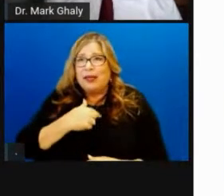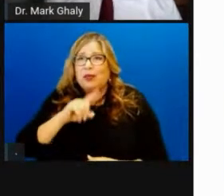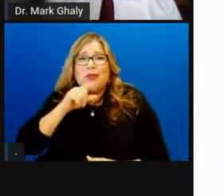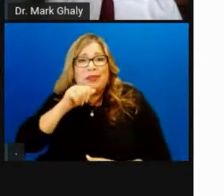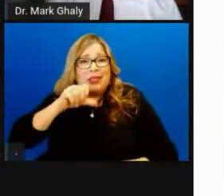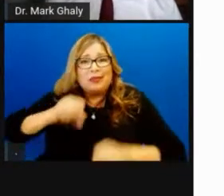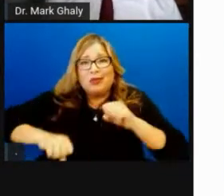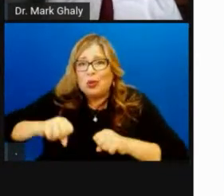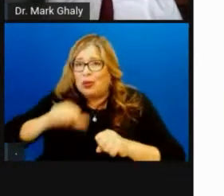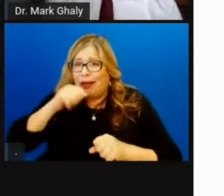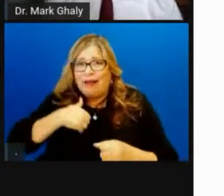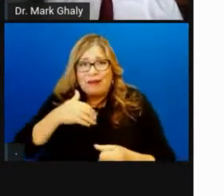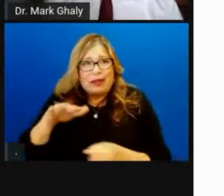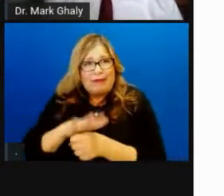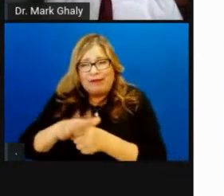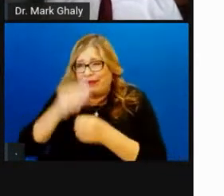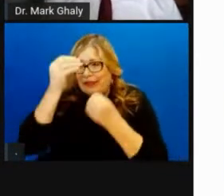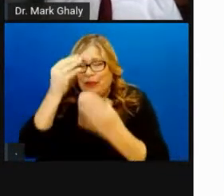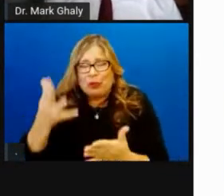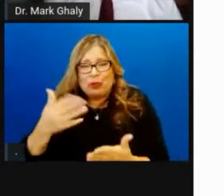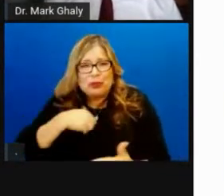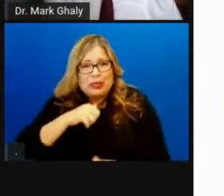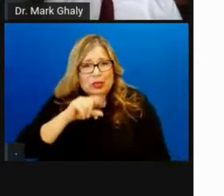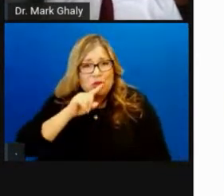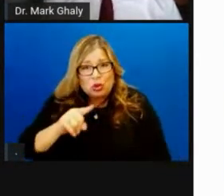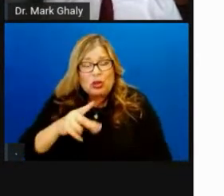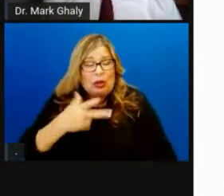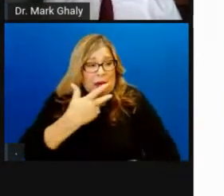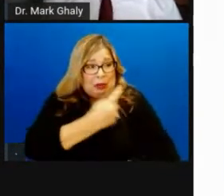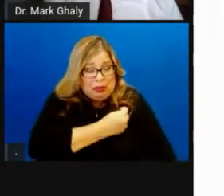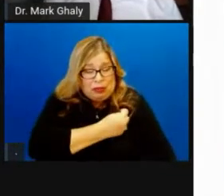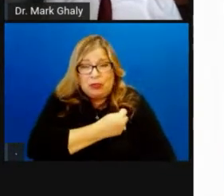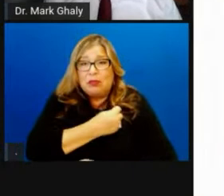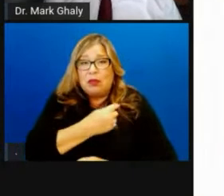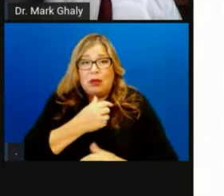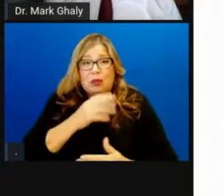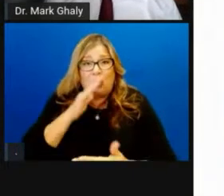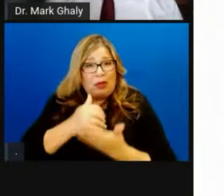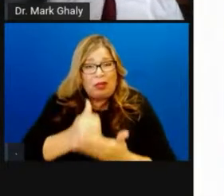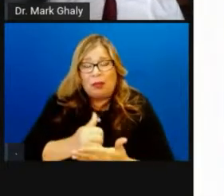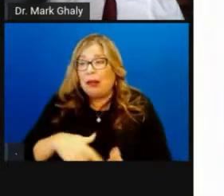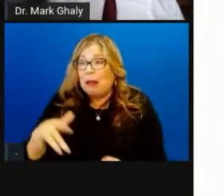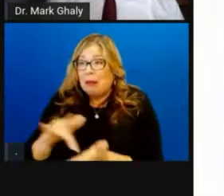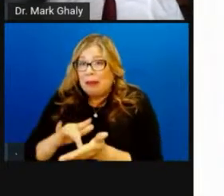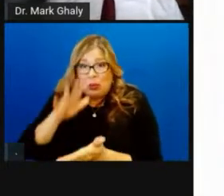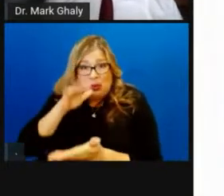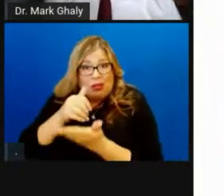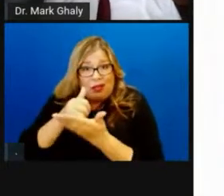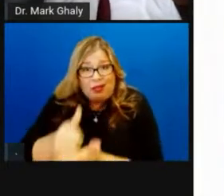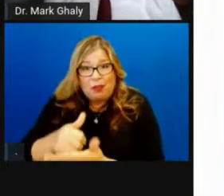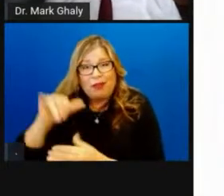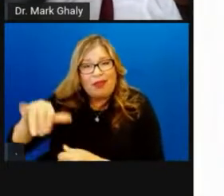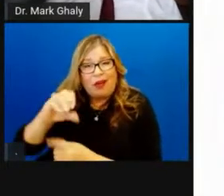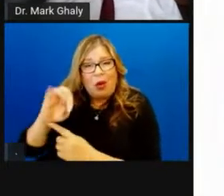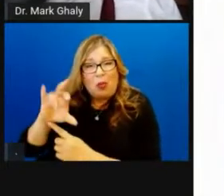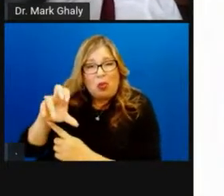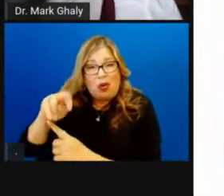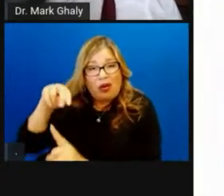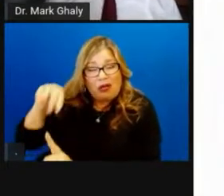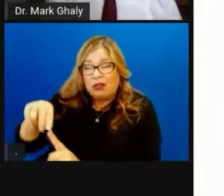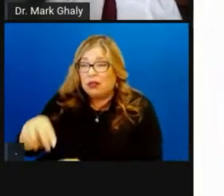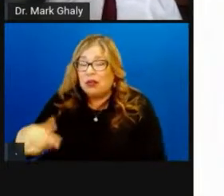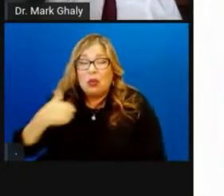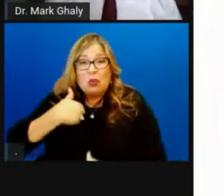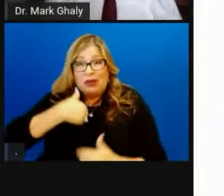We didn't know how well the vaccines worked. We didn't know if kids or older Californians were going to be